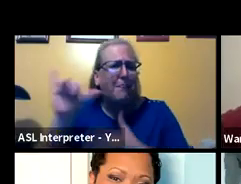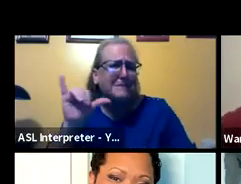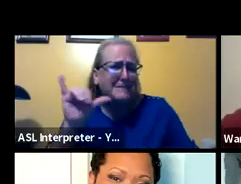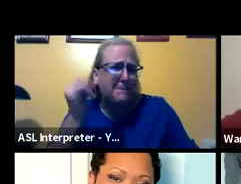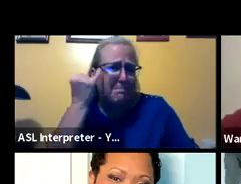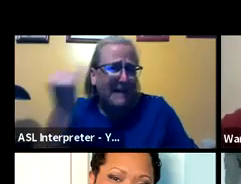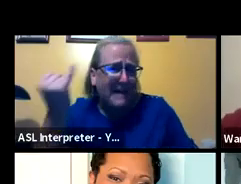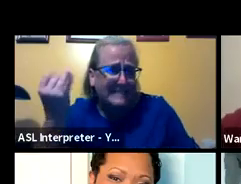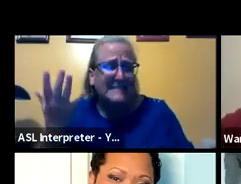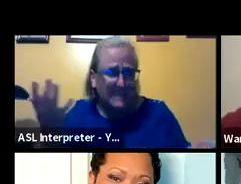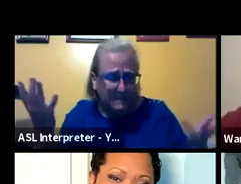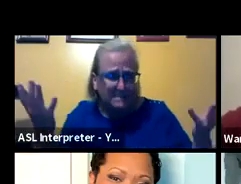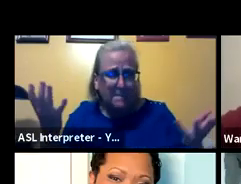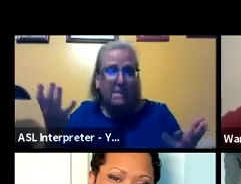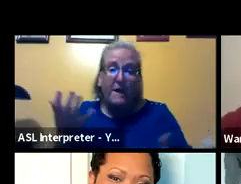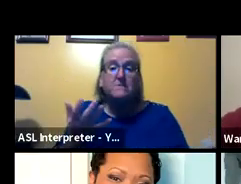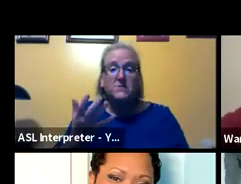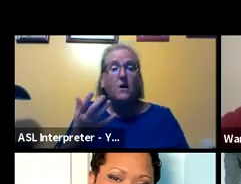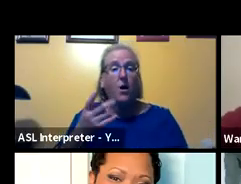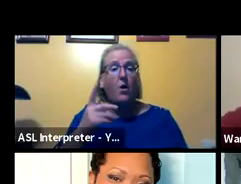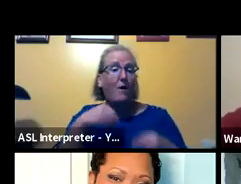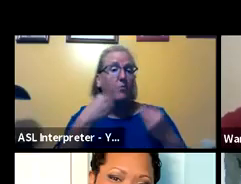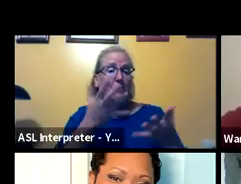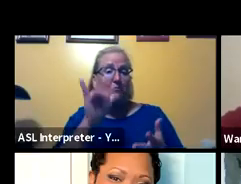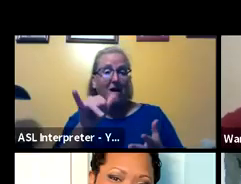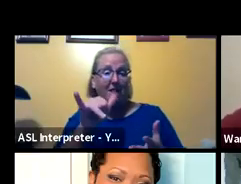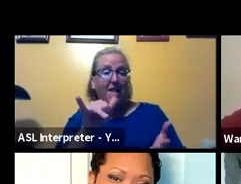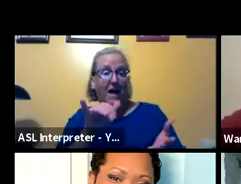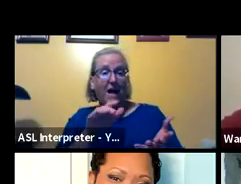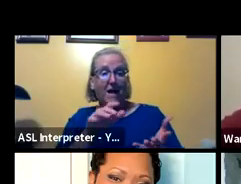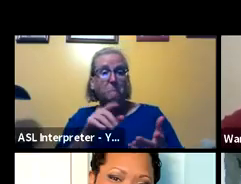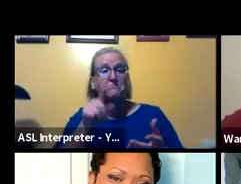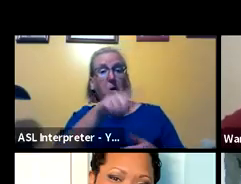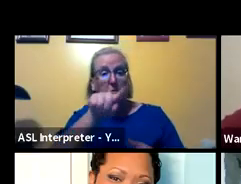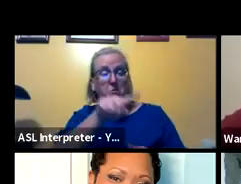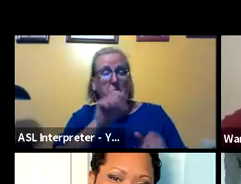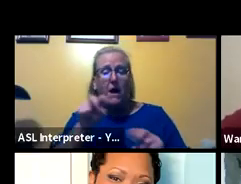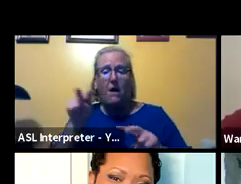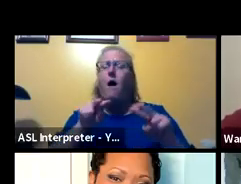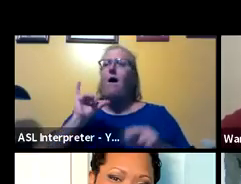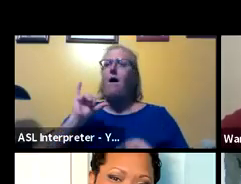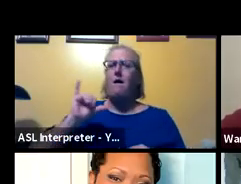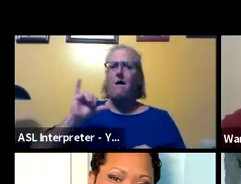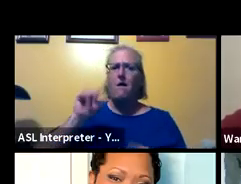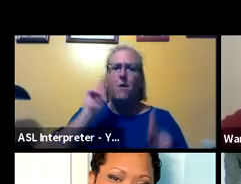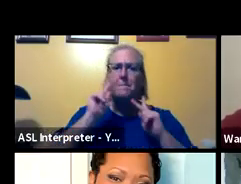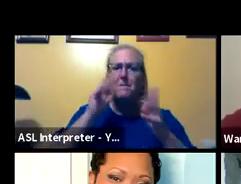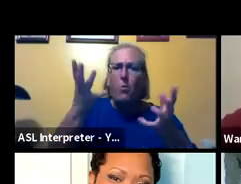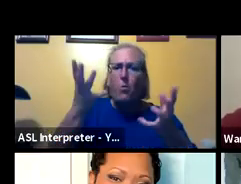surveys. So just wanted to provide that insight that we gleaned from our survey data.